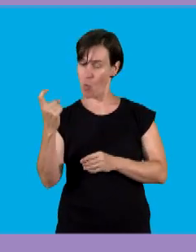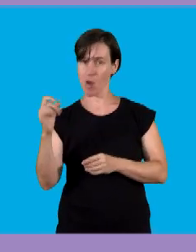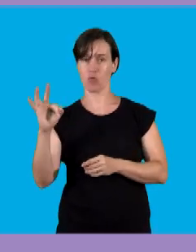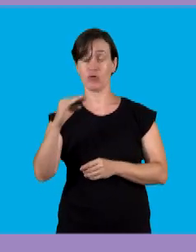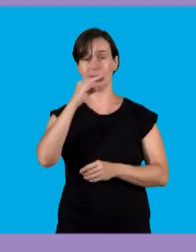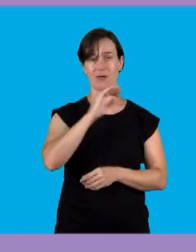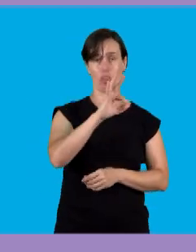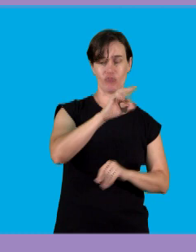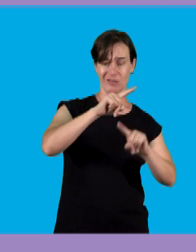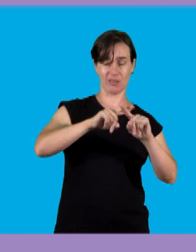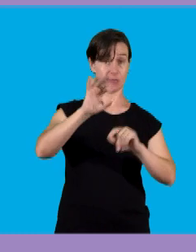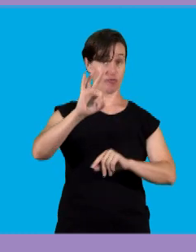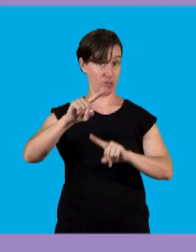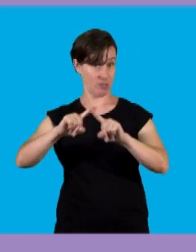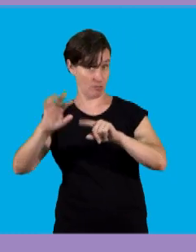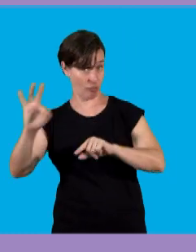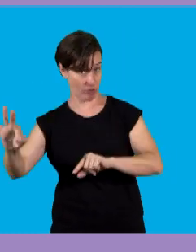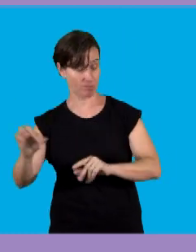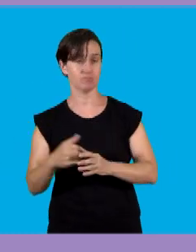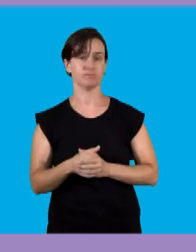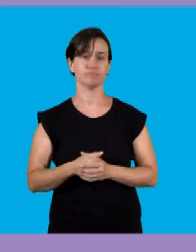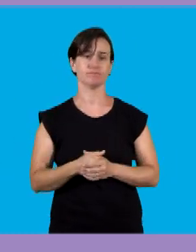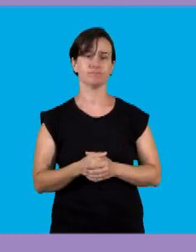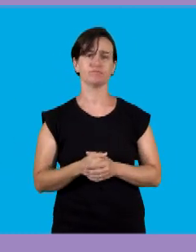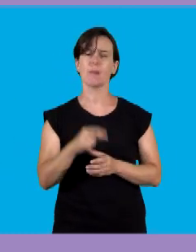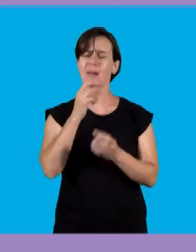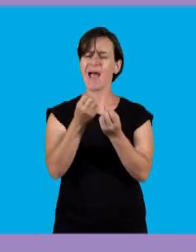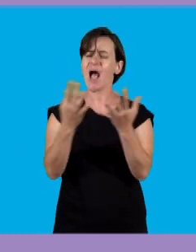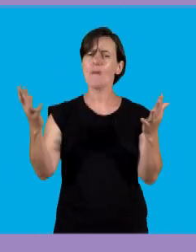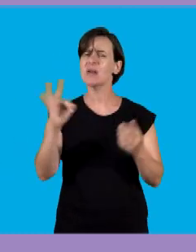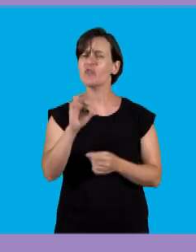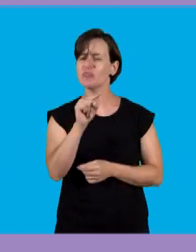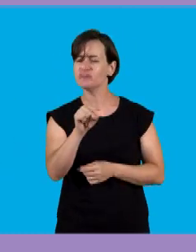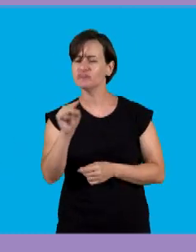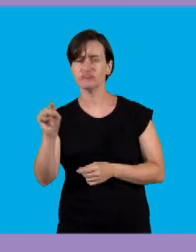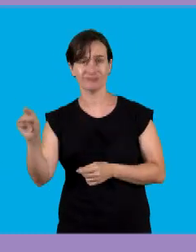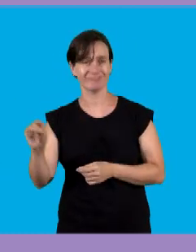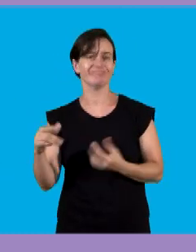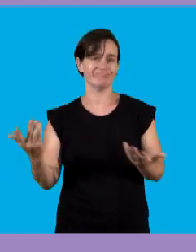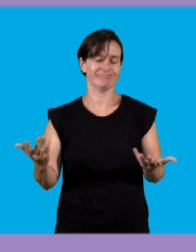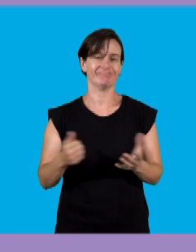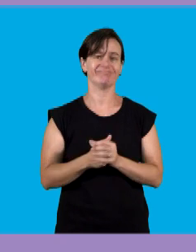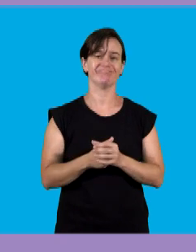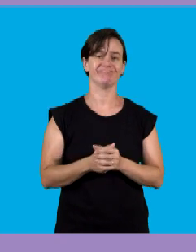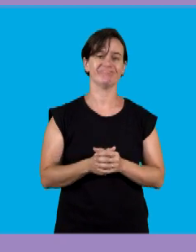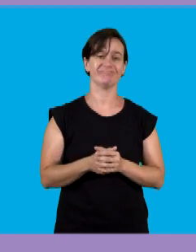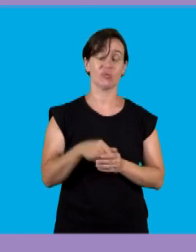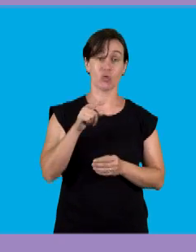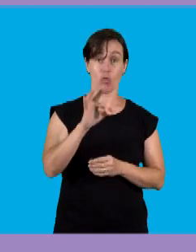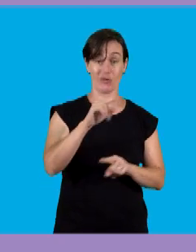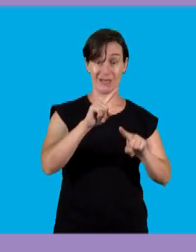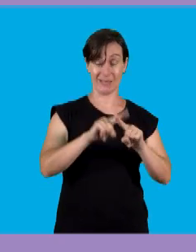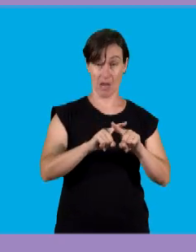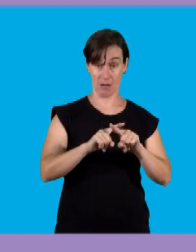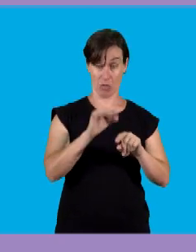go and multiply that by 3 as well. So how many 3's do we have here? We can see that 3 has been multiplied